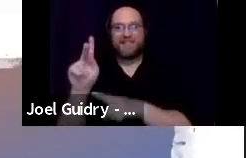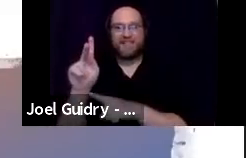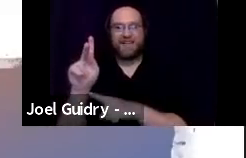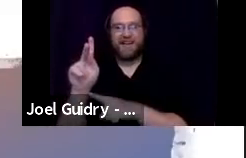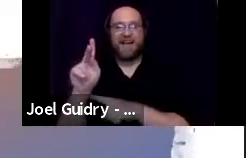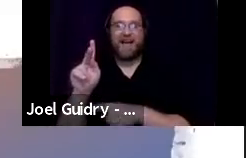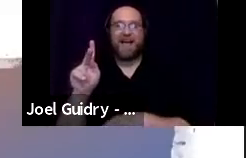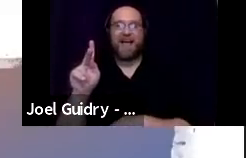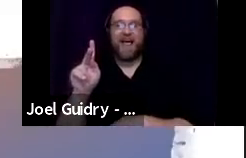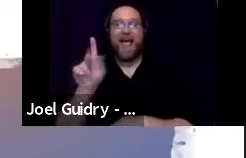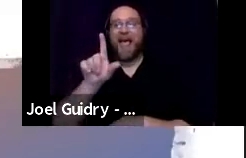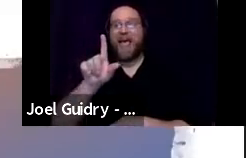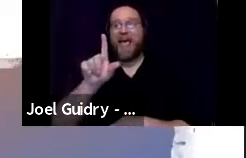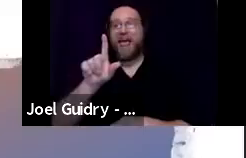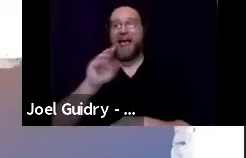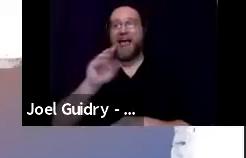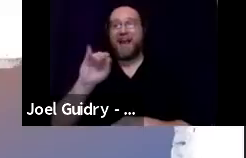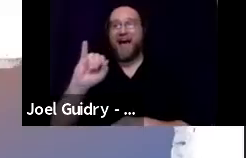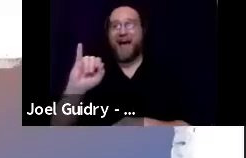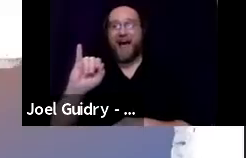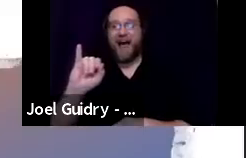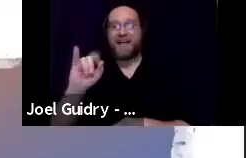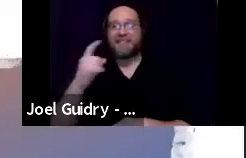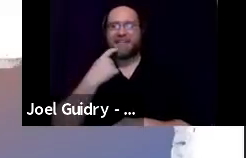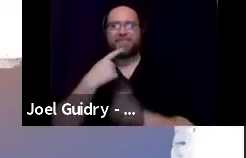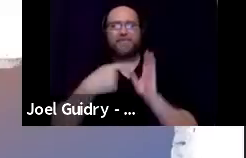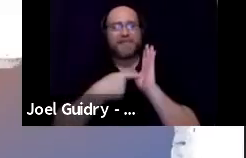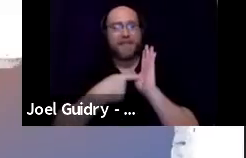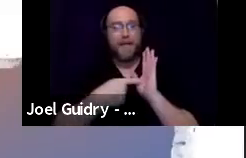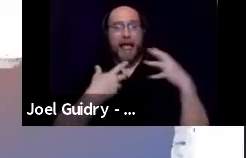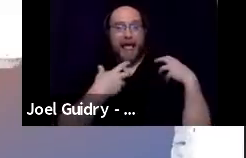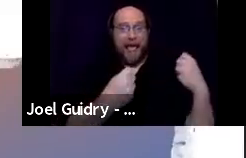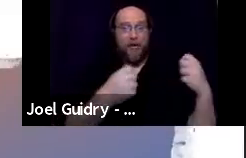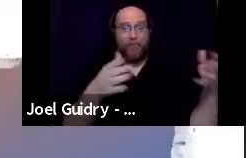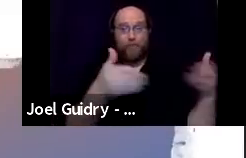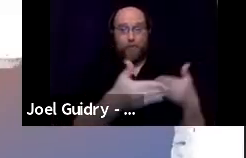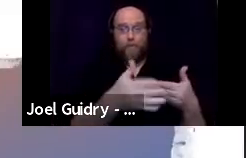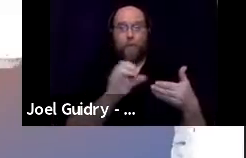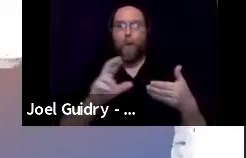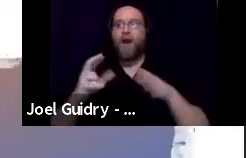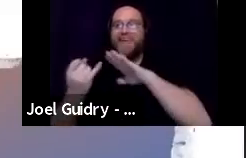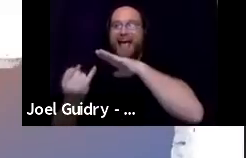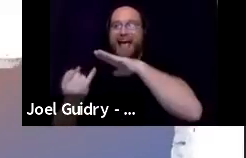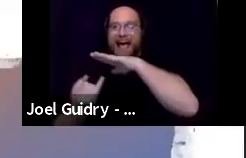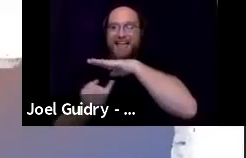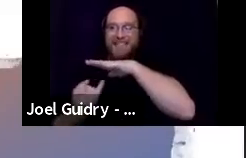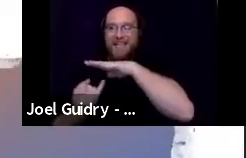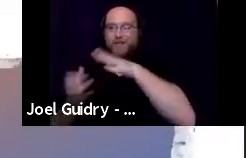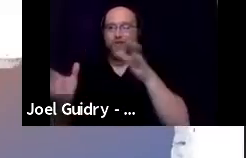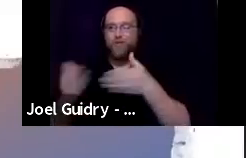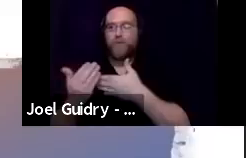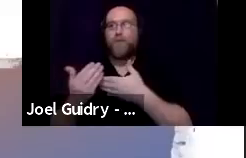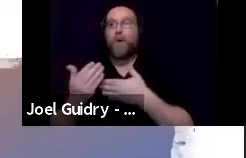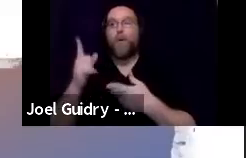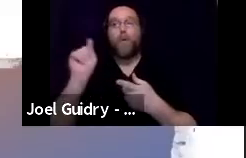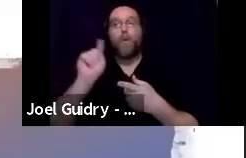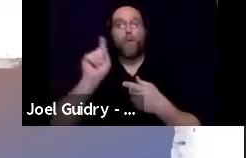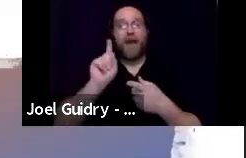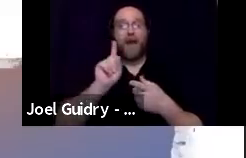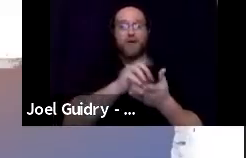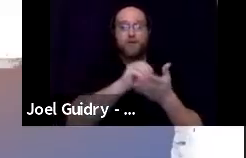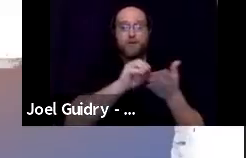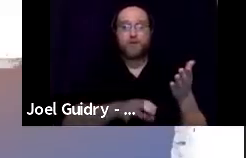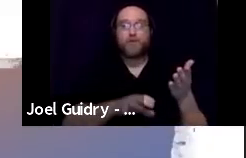most likely be your health room or the isolation room where students and staff would be sent if